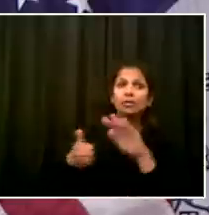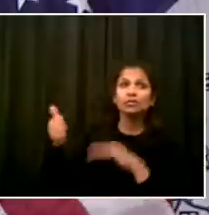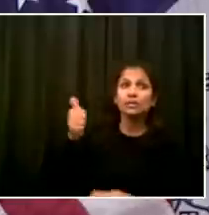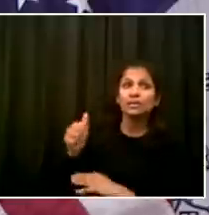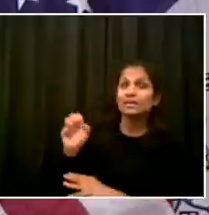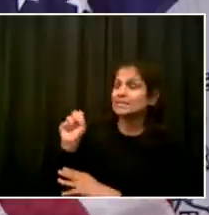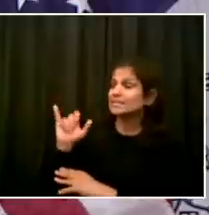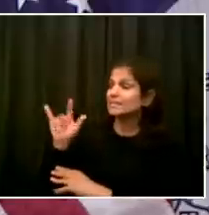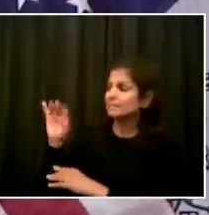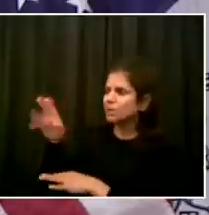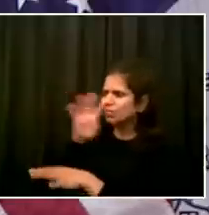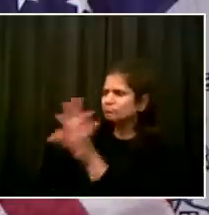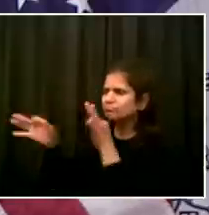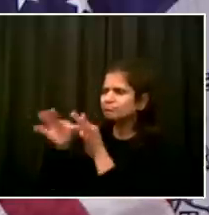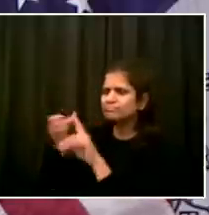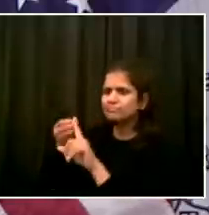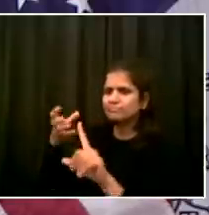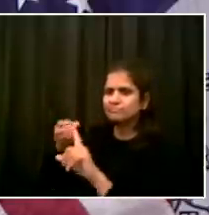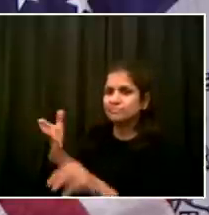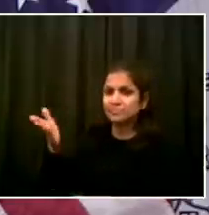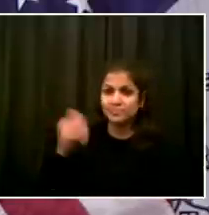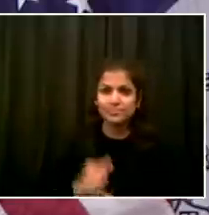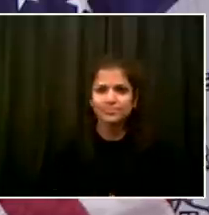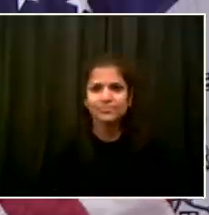in waiting and ready to go.